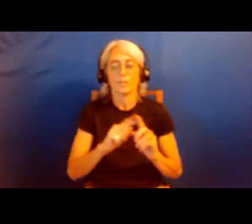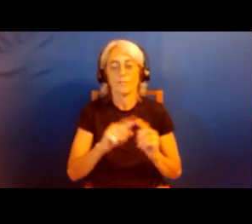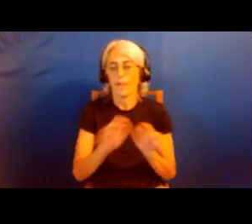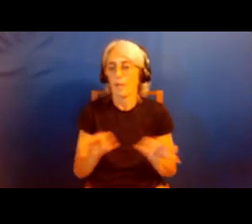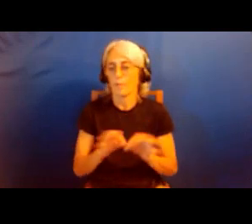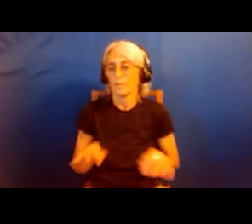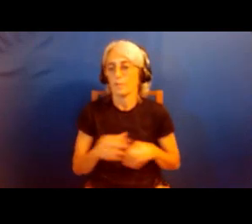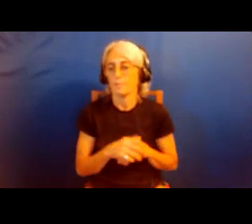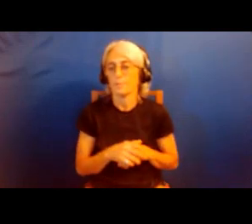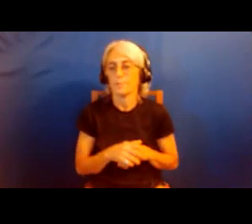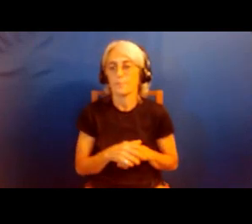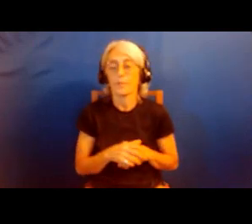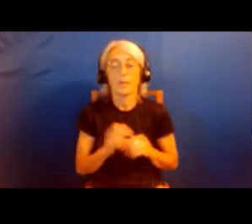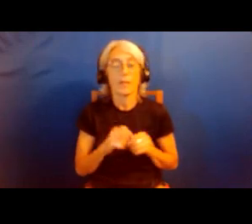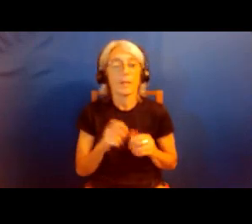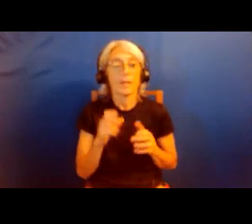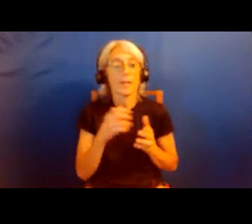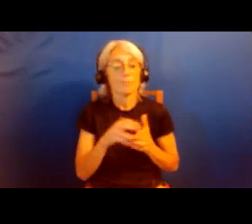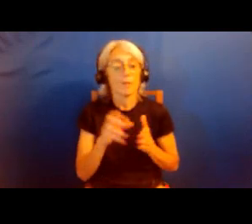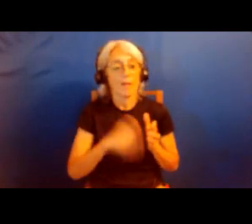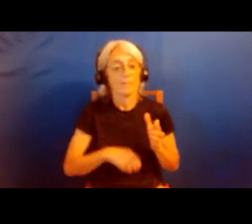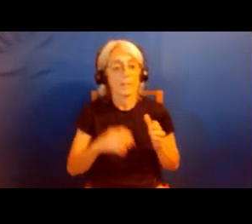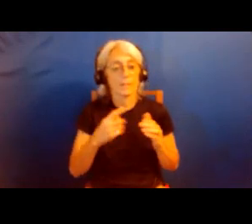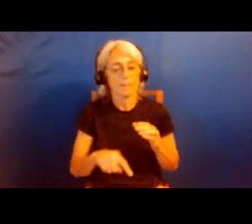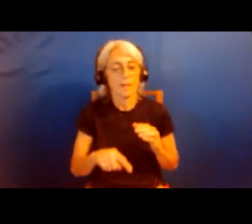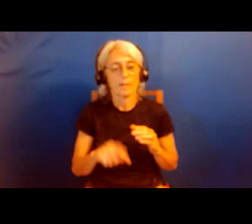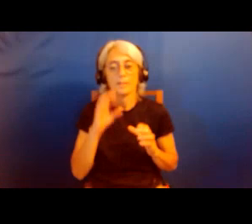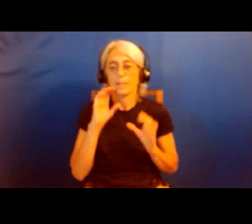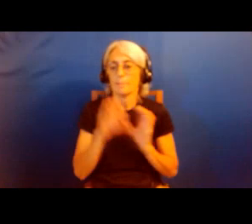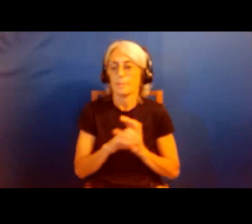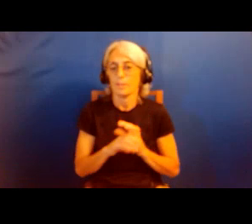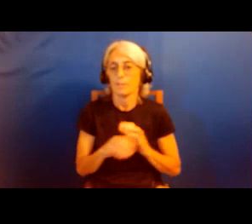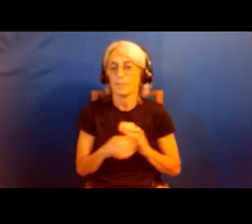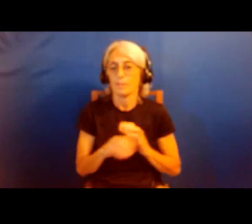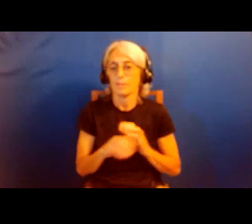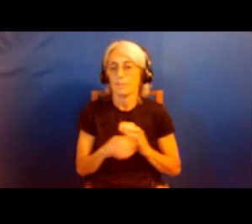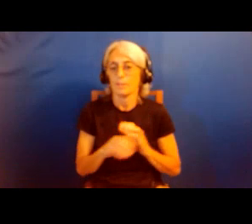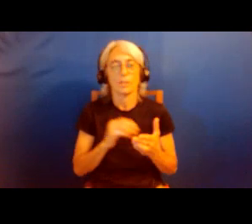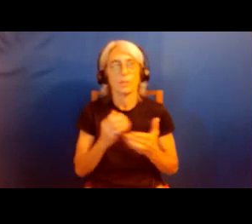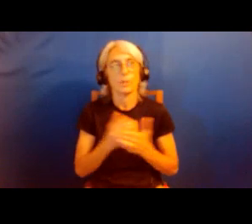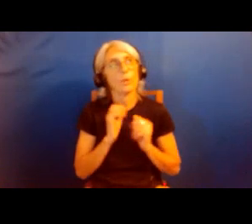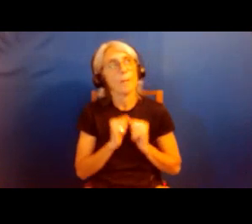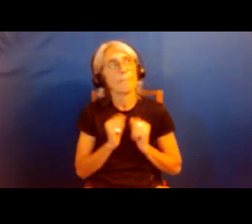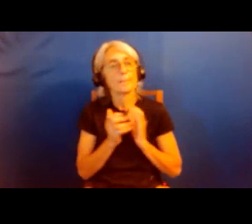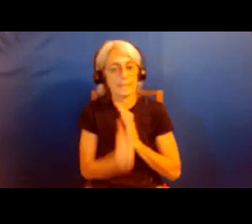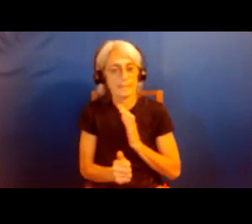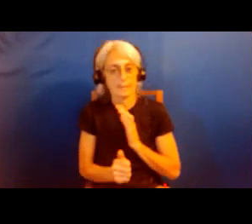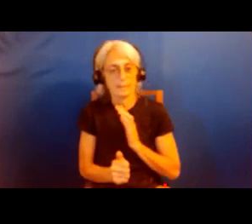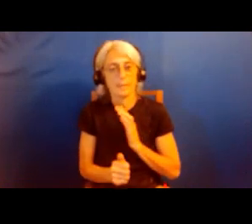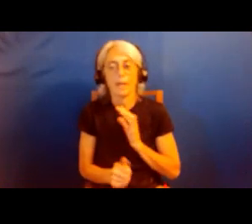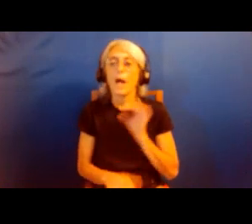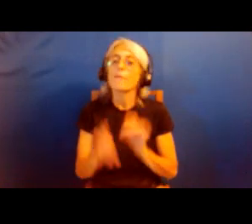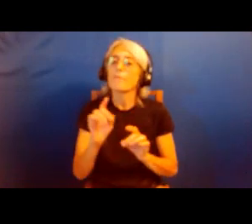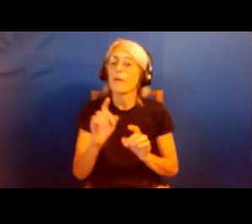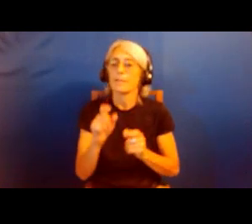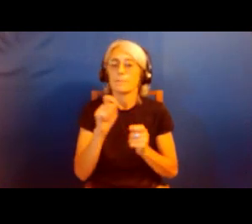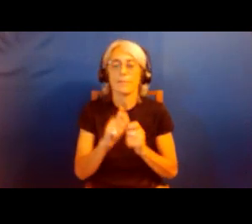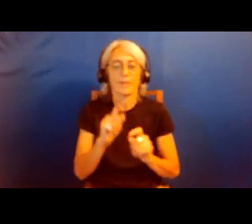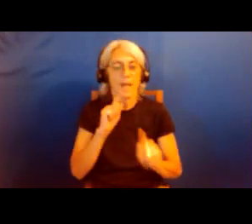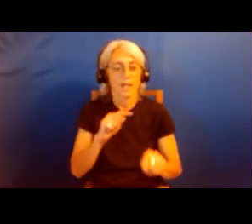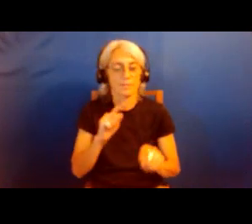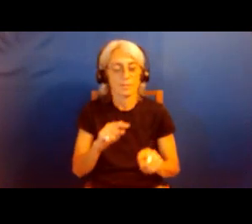help draft emails and images, and it can help us learn new skills and get answers to specific and complex